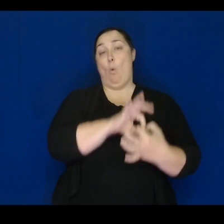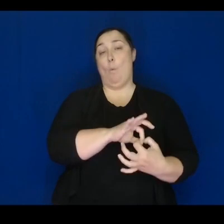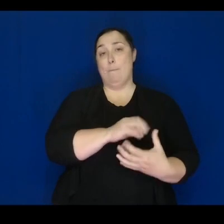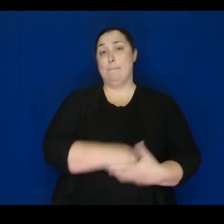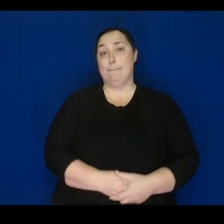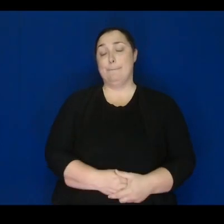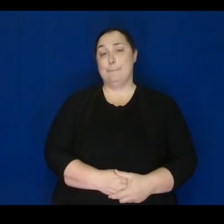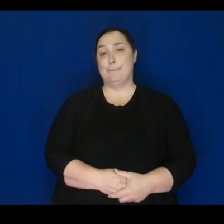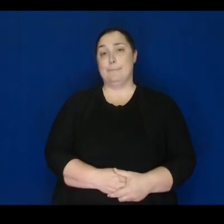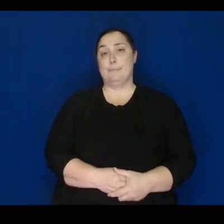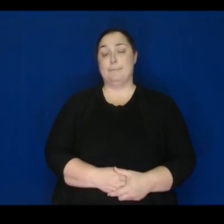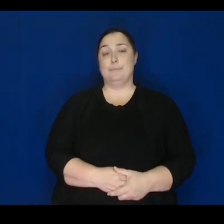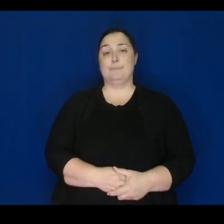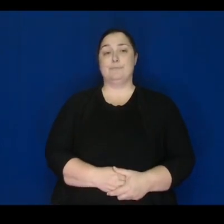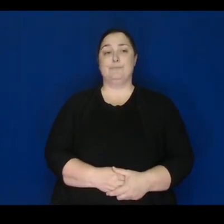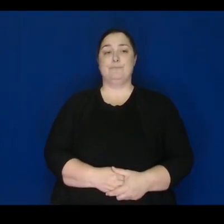home.